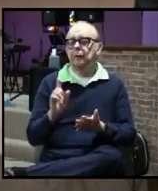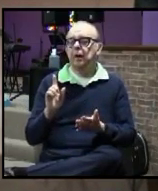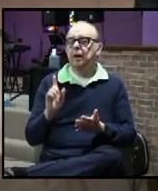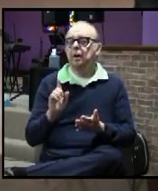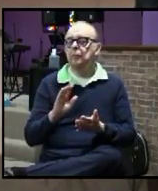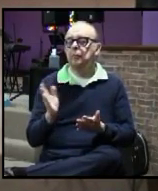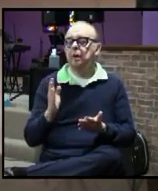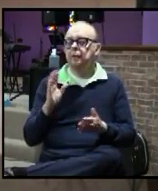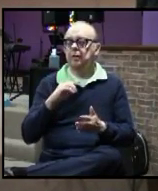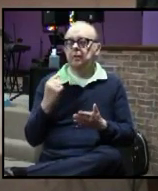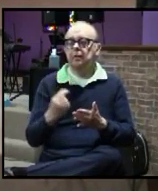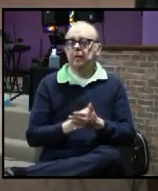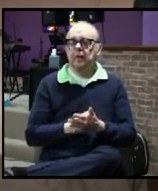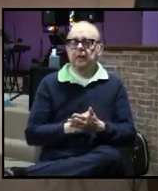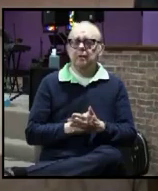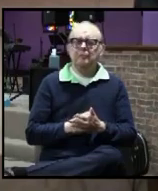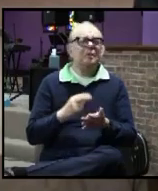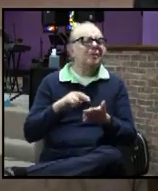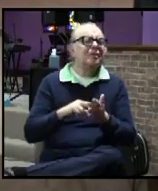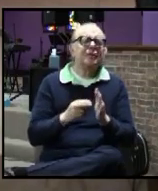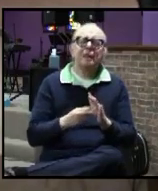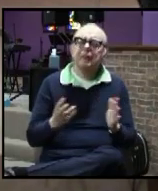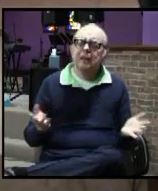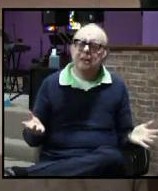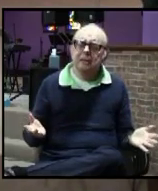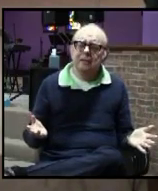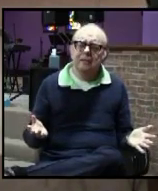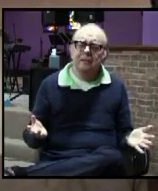gospel. What does that even mean?